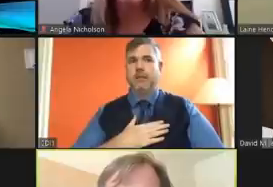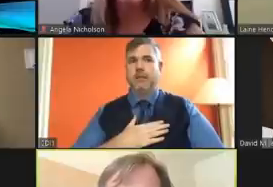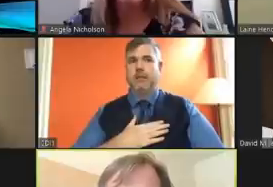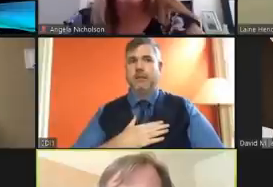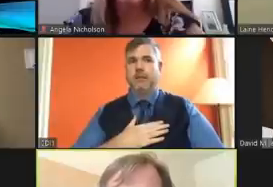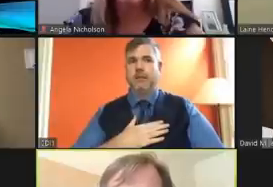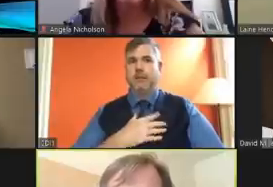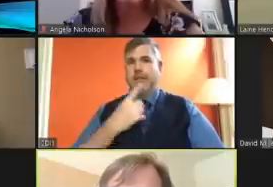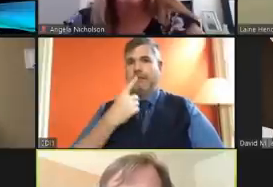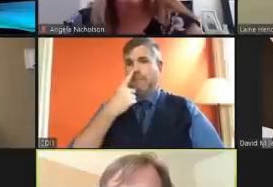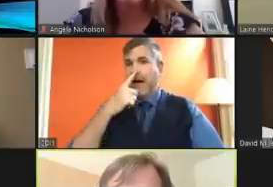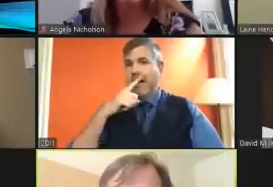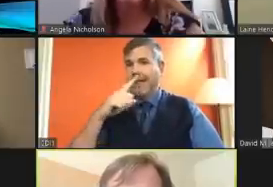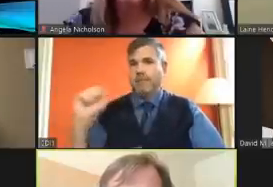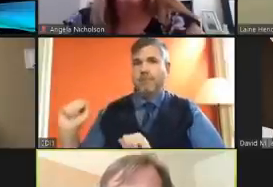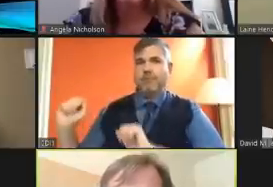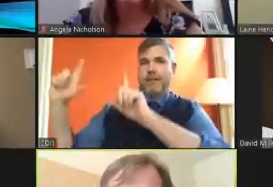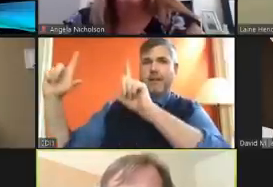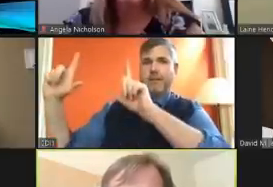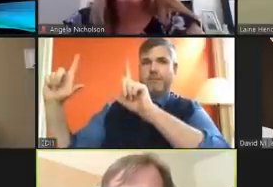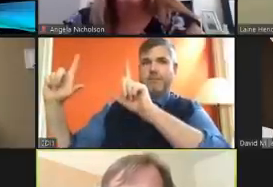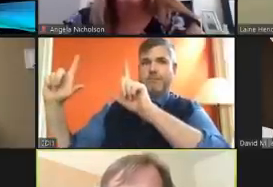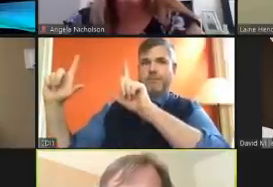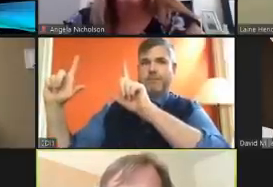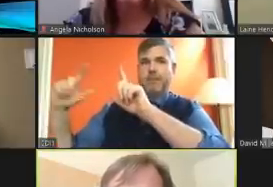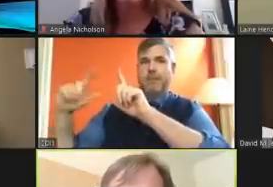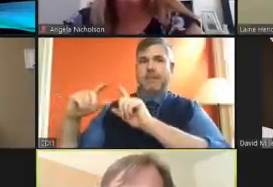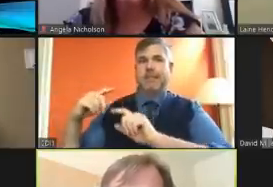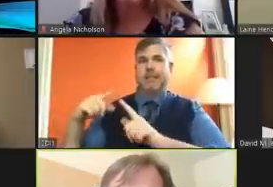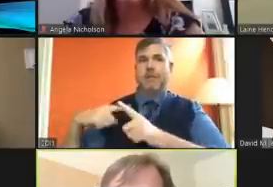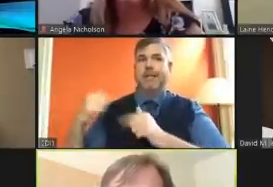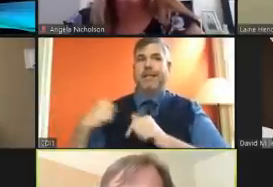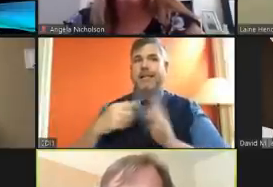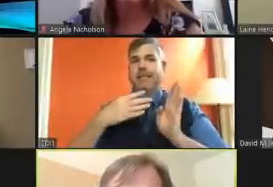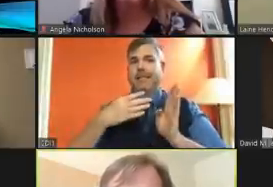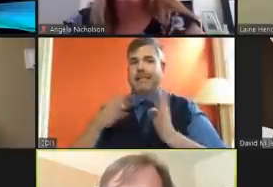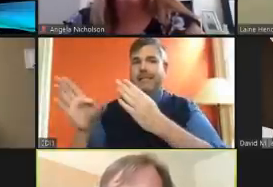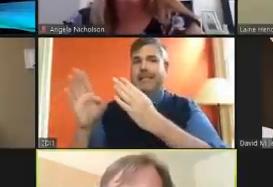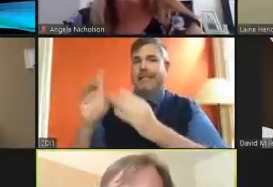we'll continue into Dave Miller's presentation, and then